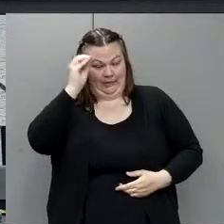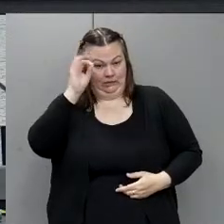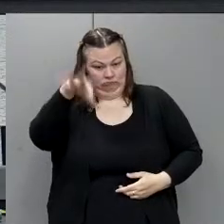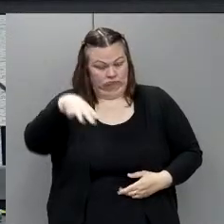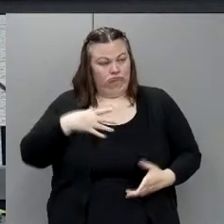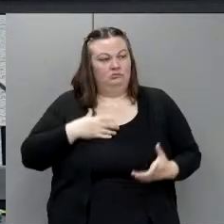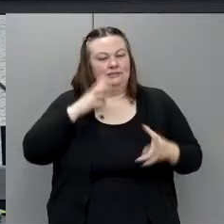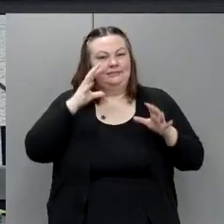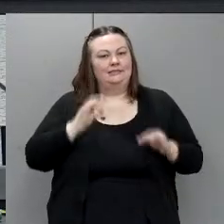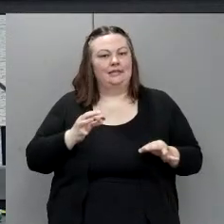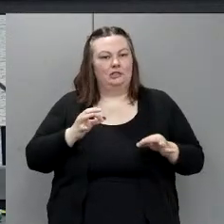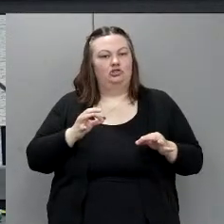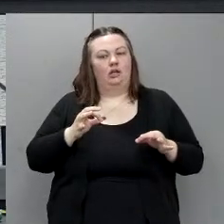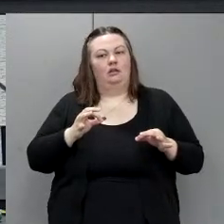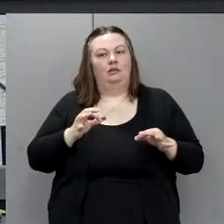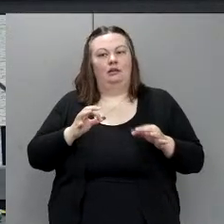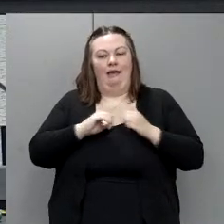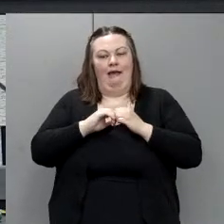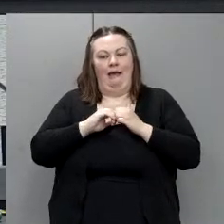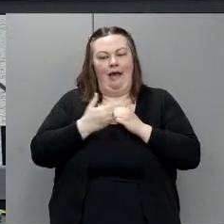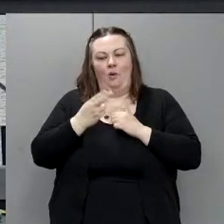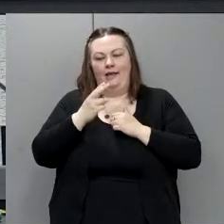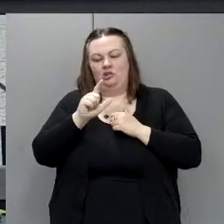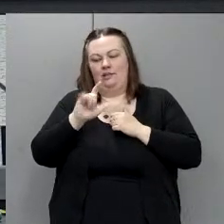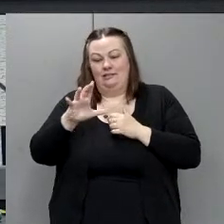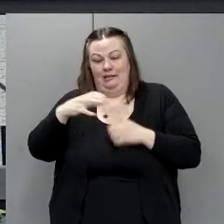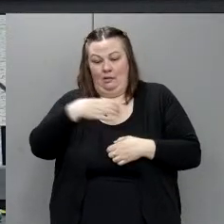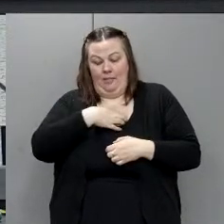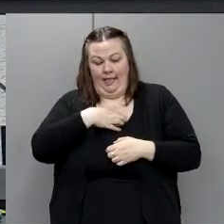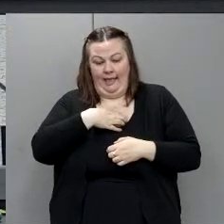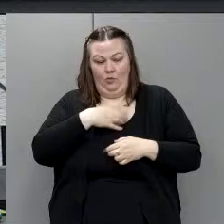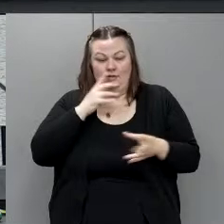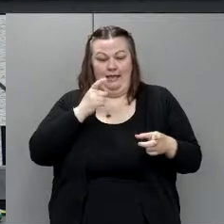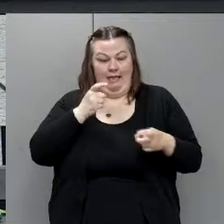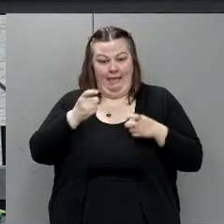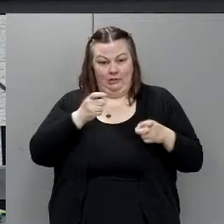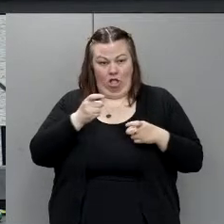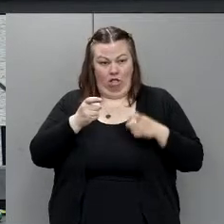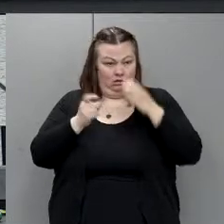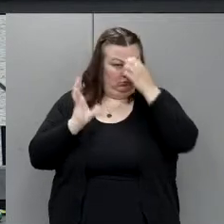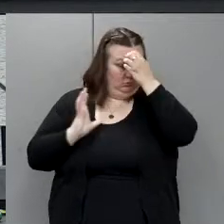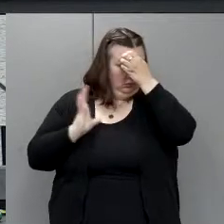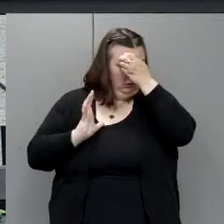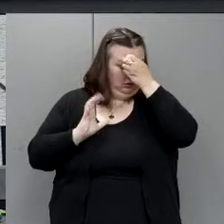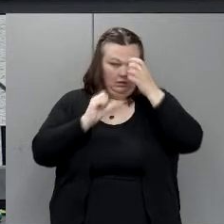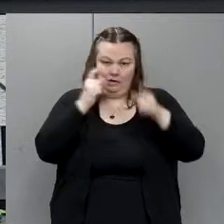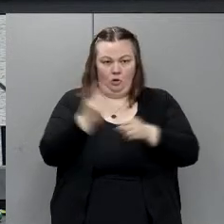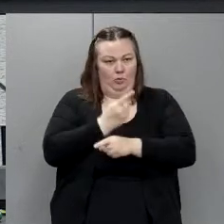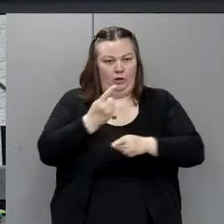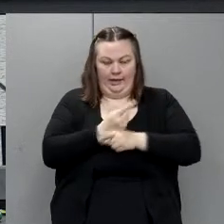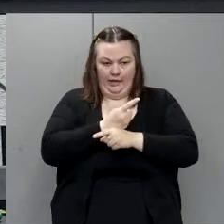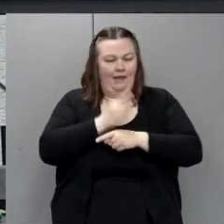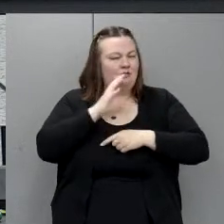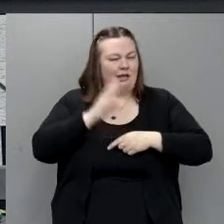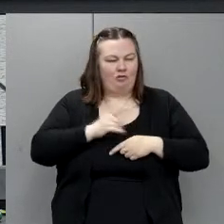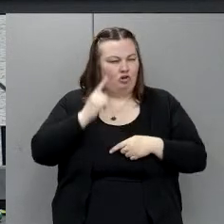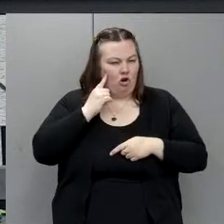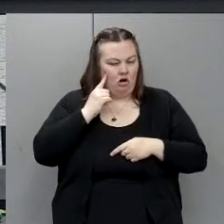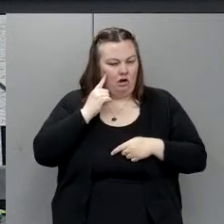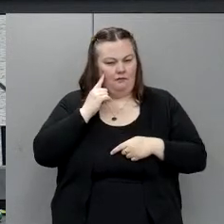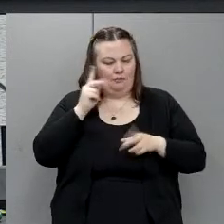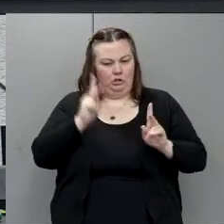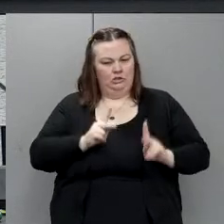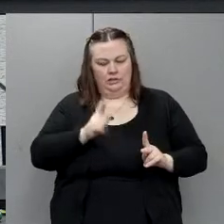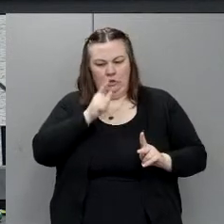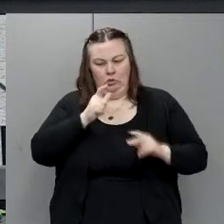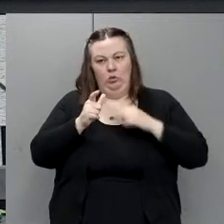that the manner in which the HLC complaint was handled was very inappropriate. I've never heard of a